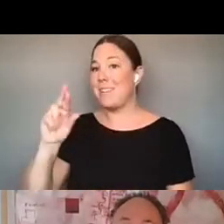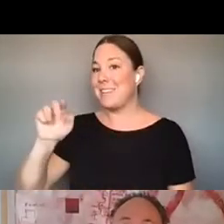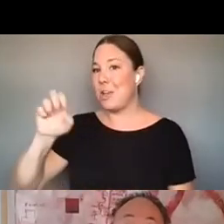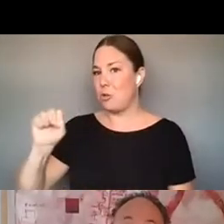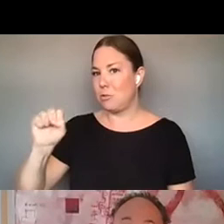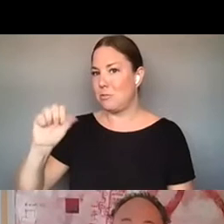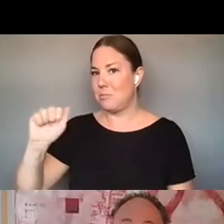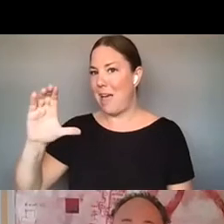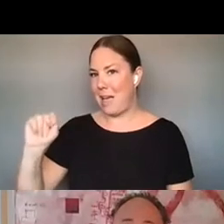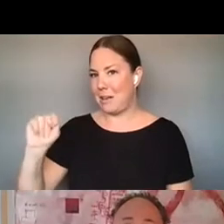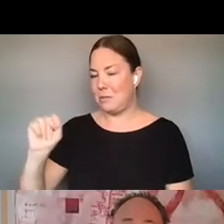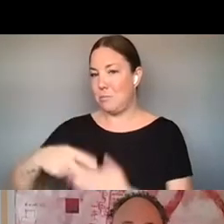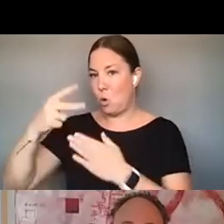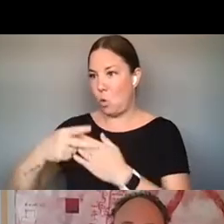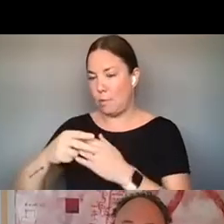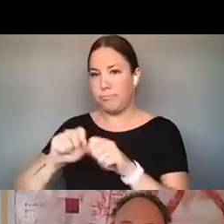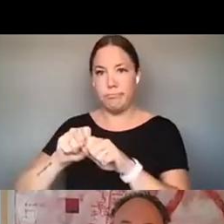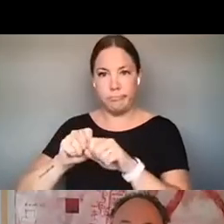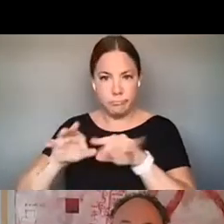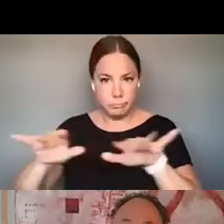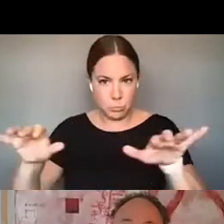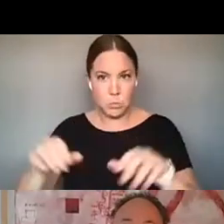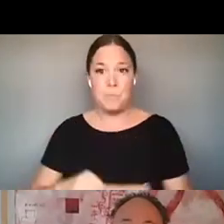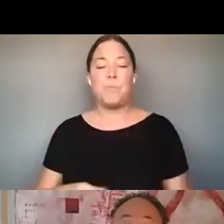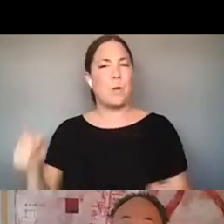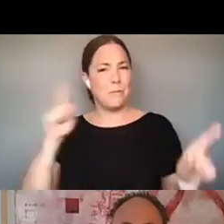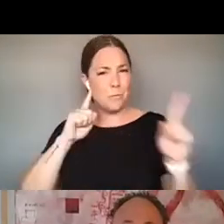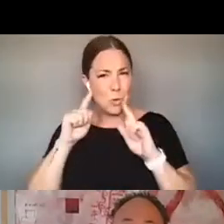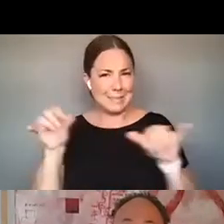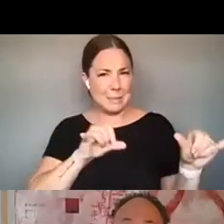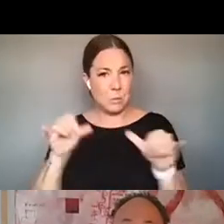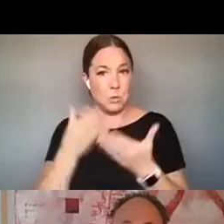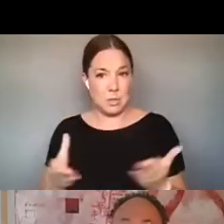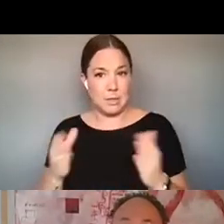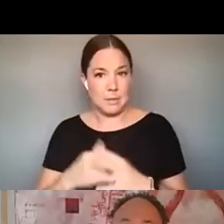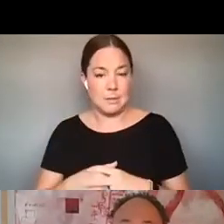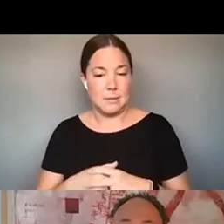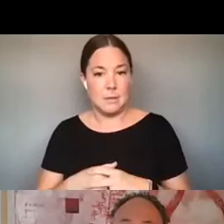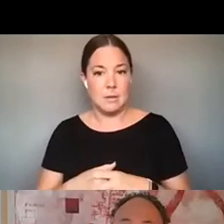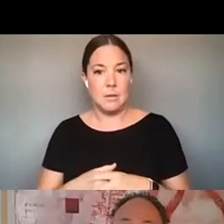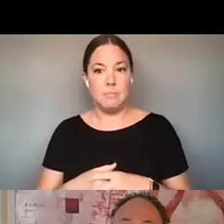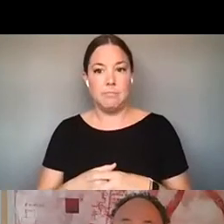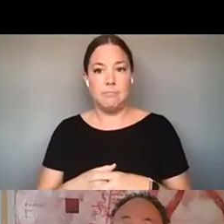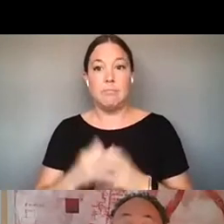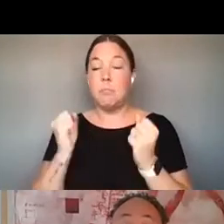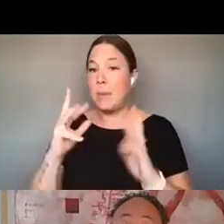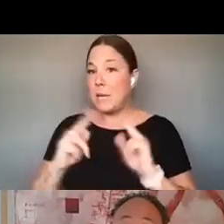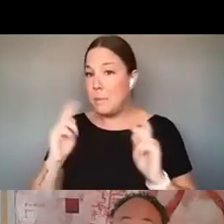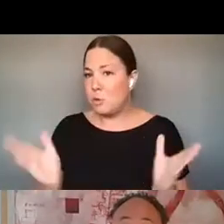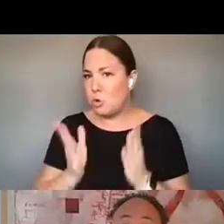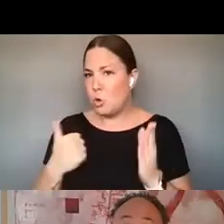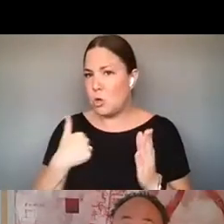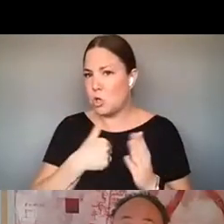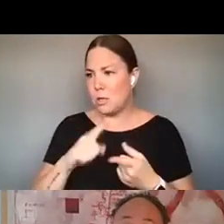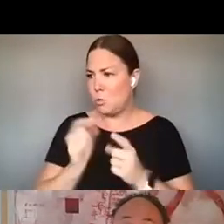And we heard a number of consistent themes. Again and again, we were encouraged to embed fairness